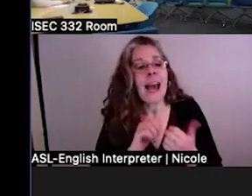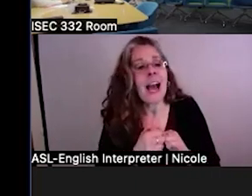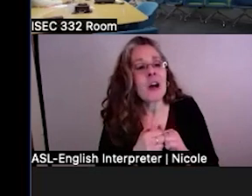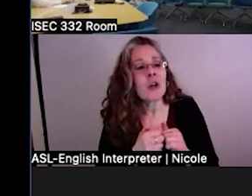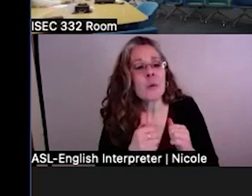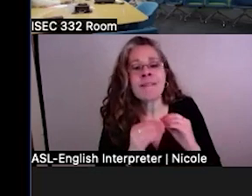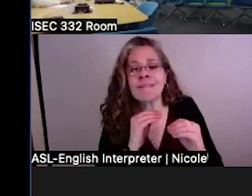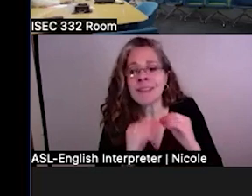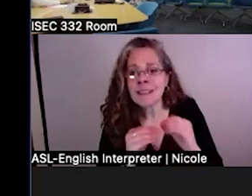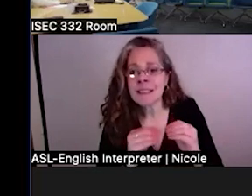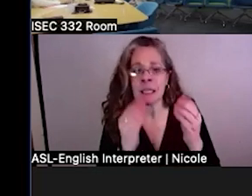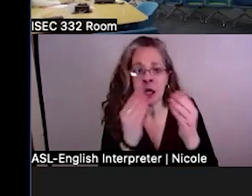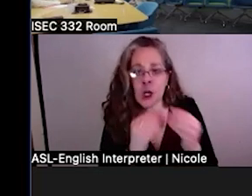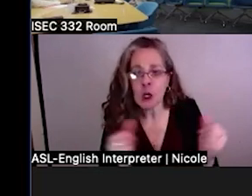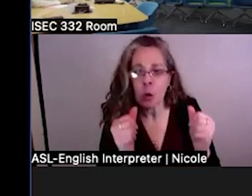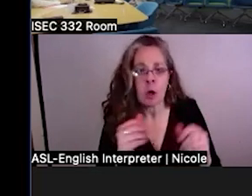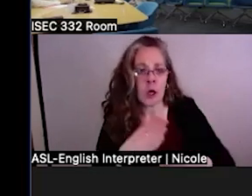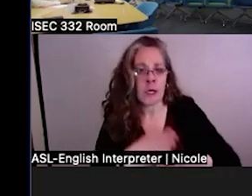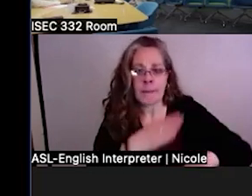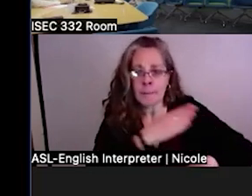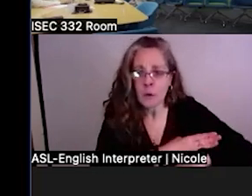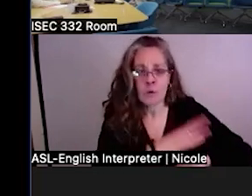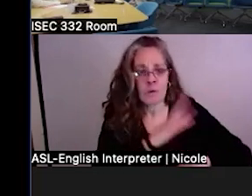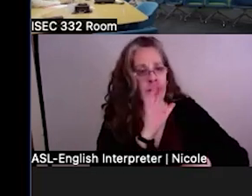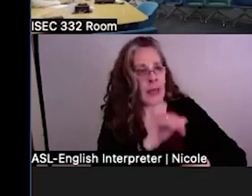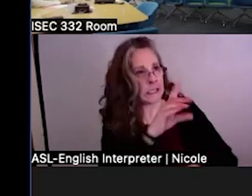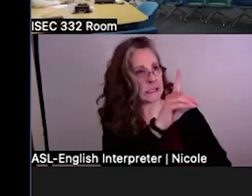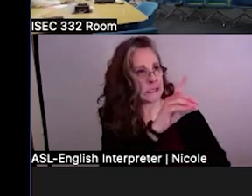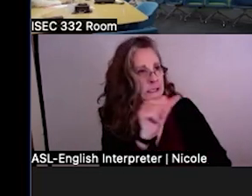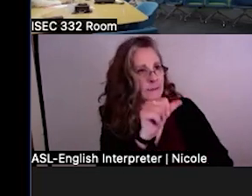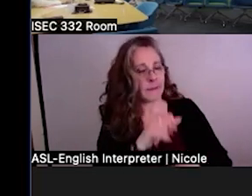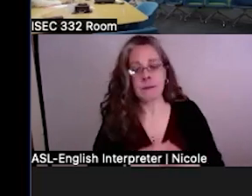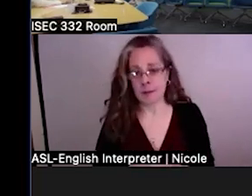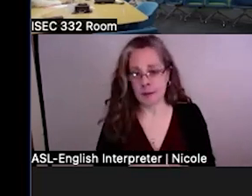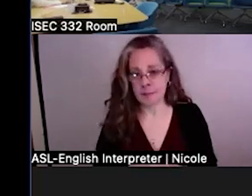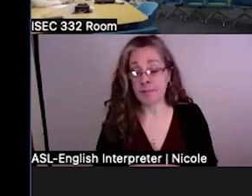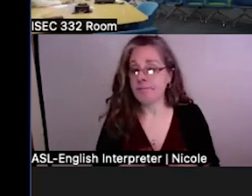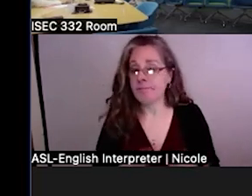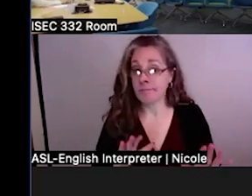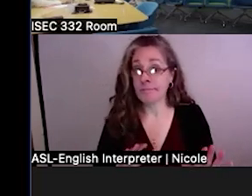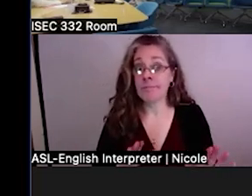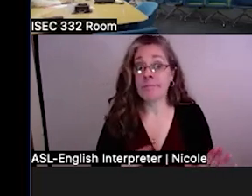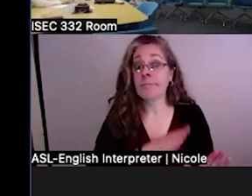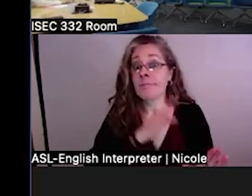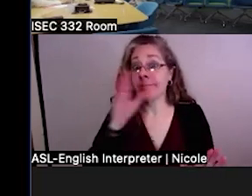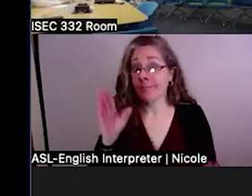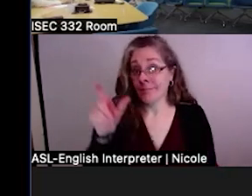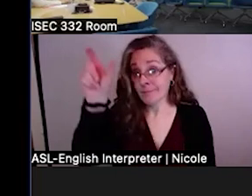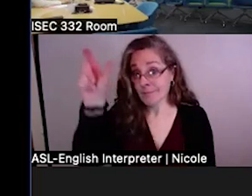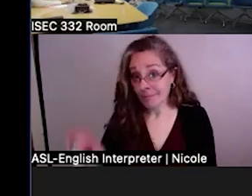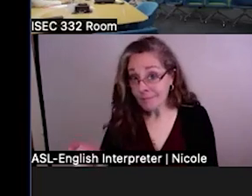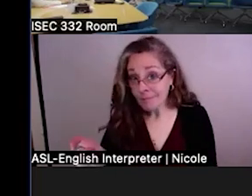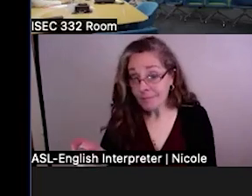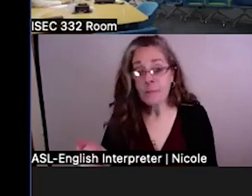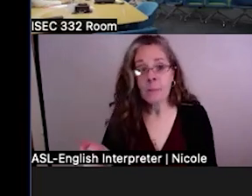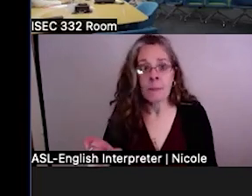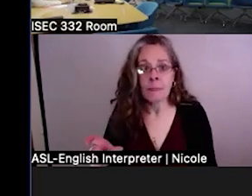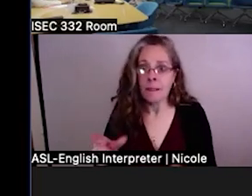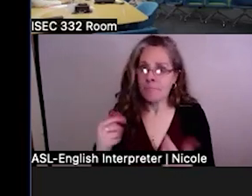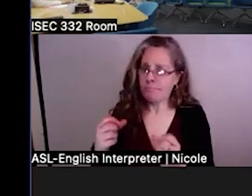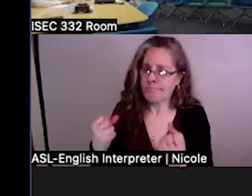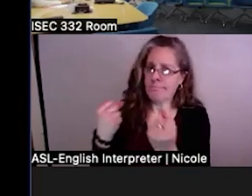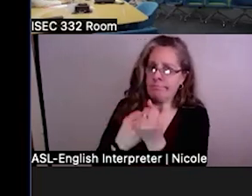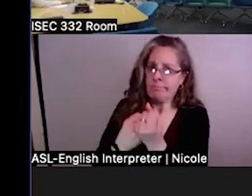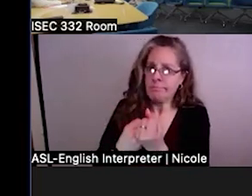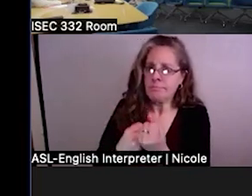autism? How do we improve this disability? Versus the neurodiversity-affirming framework is